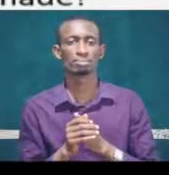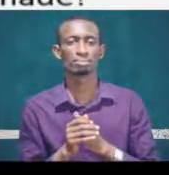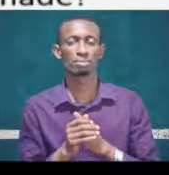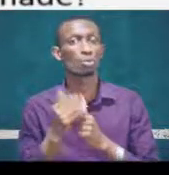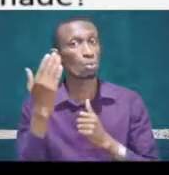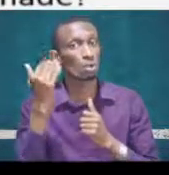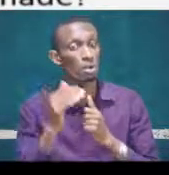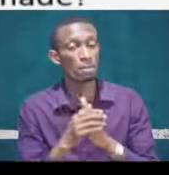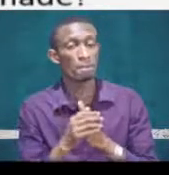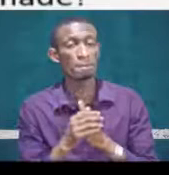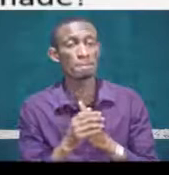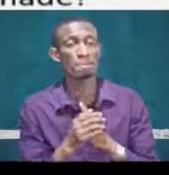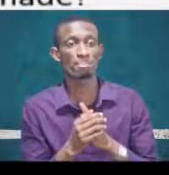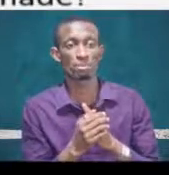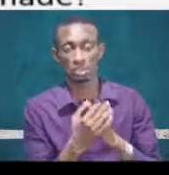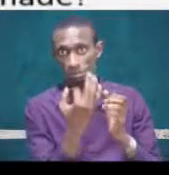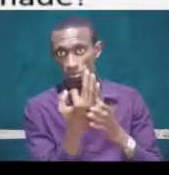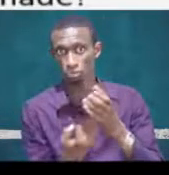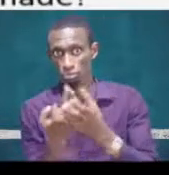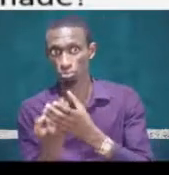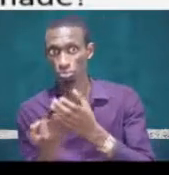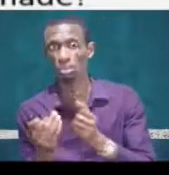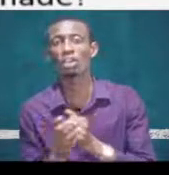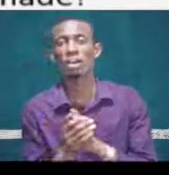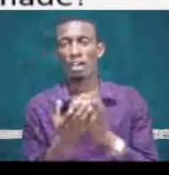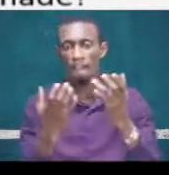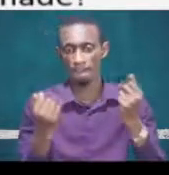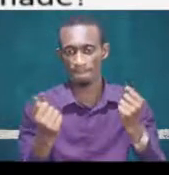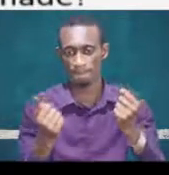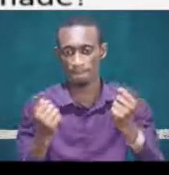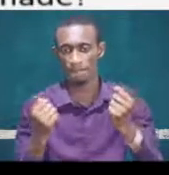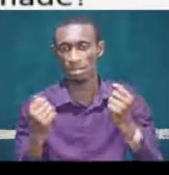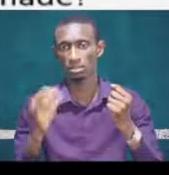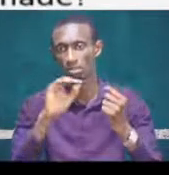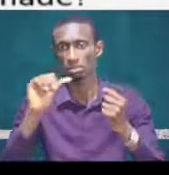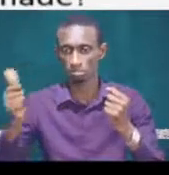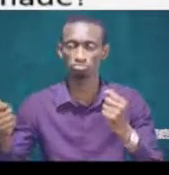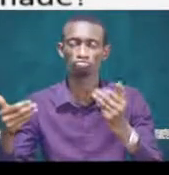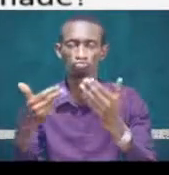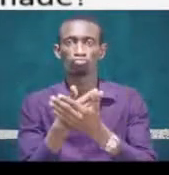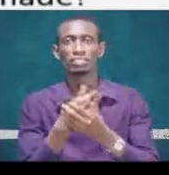Because each of the codon is going to pick a specific amino acid that is different from the first one we looked at.